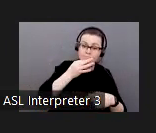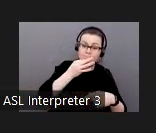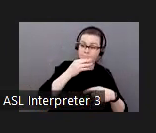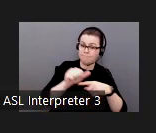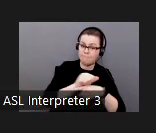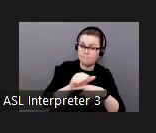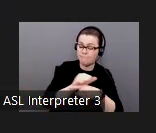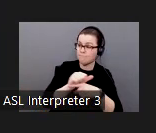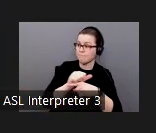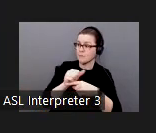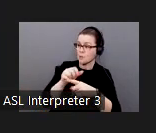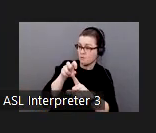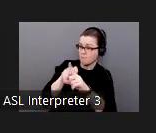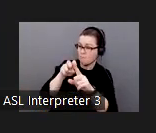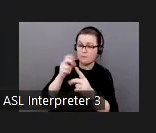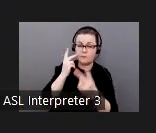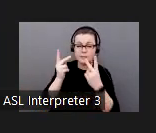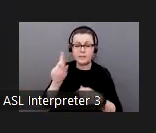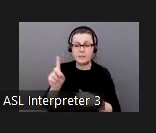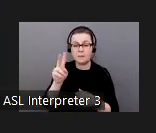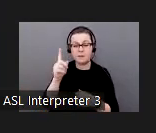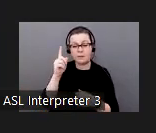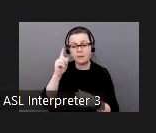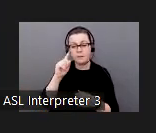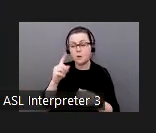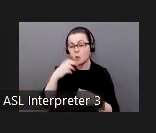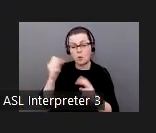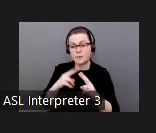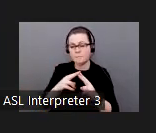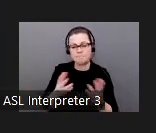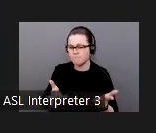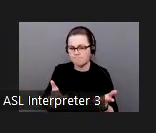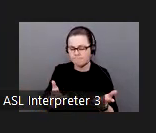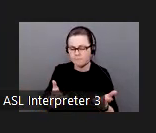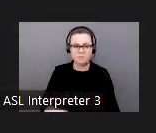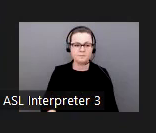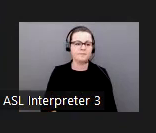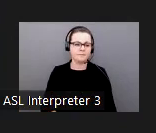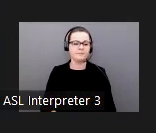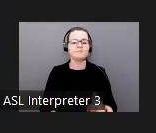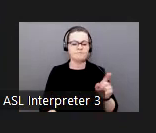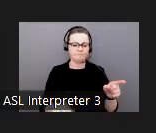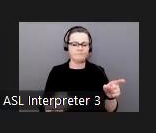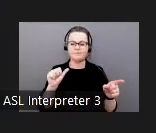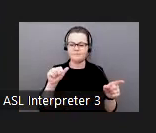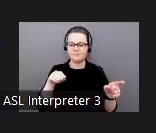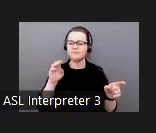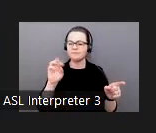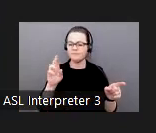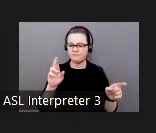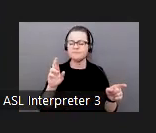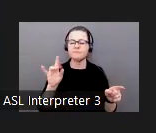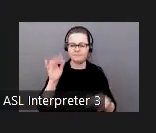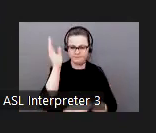couples showing up. I think Amber talked about this as well, that, this is another stereotype that older